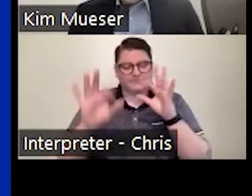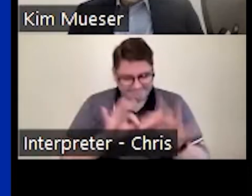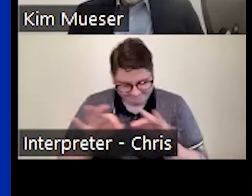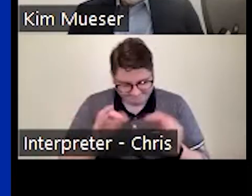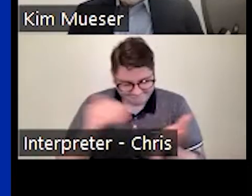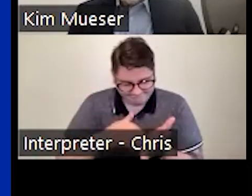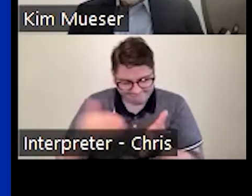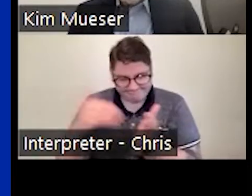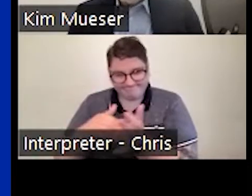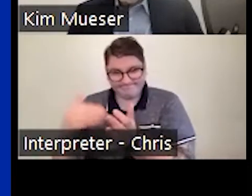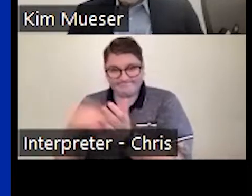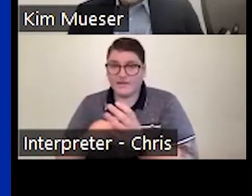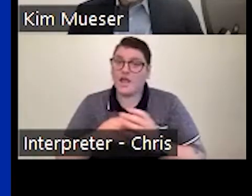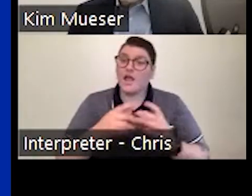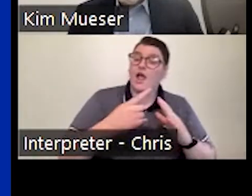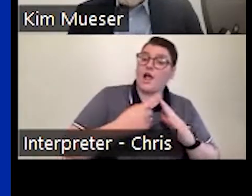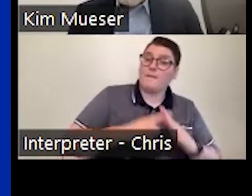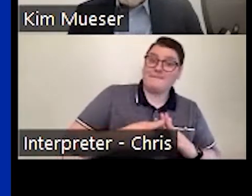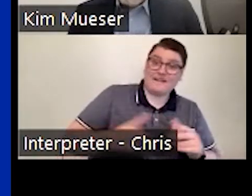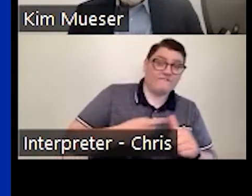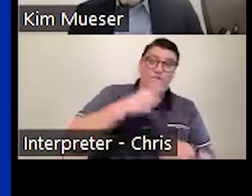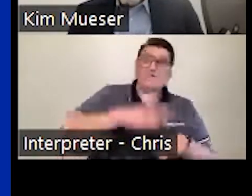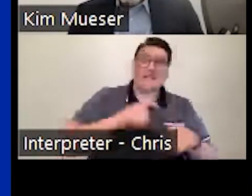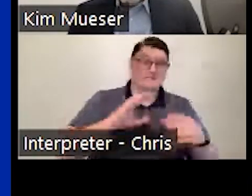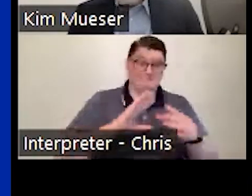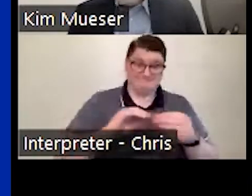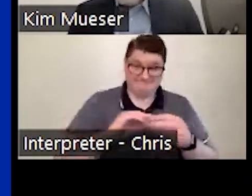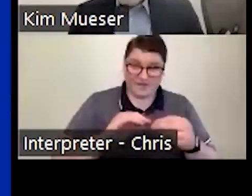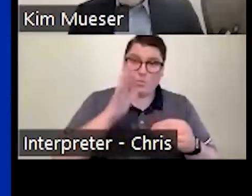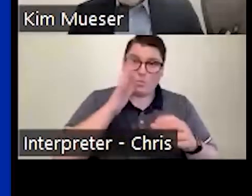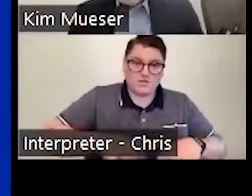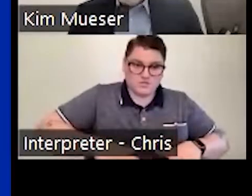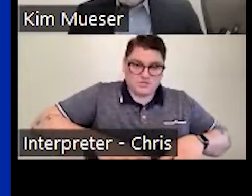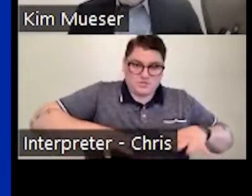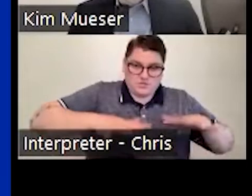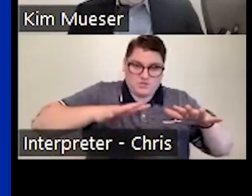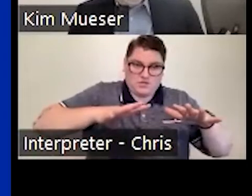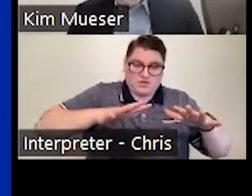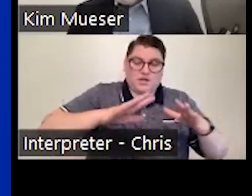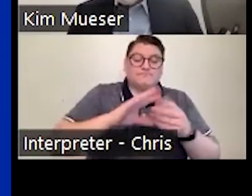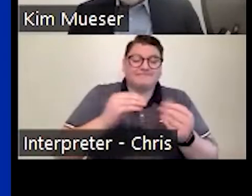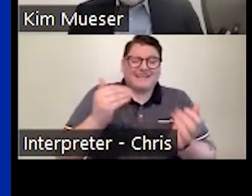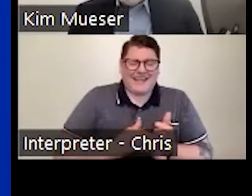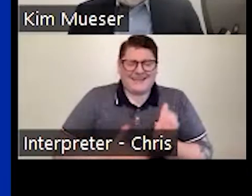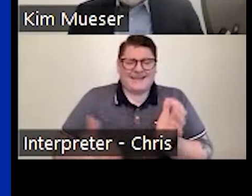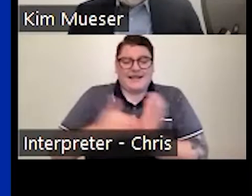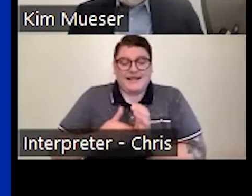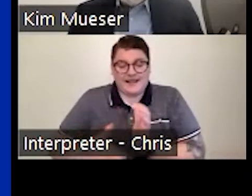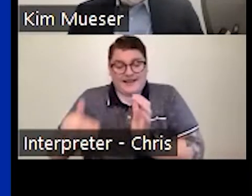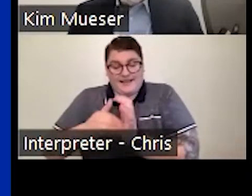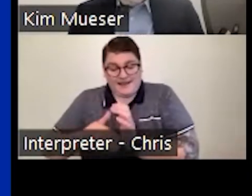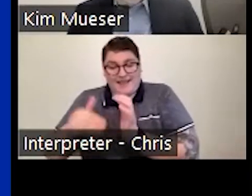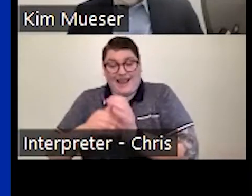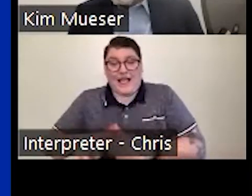initial anxiety associated with the memory habituates with the repeated exposure to it, in combination with the fact